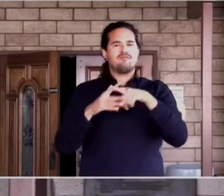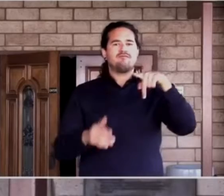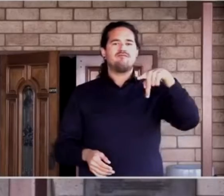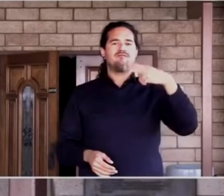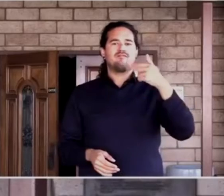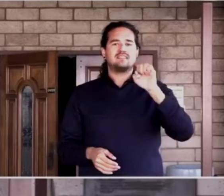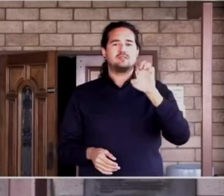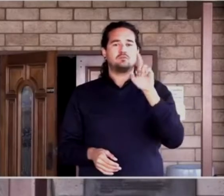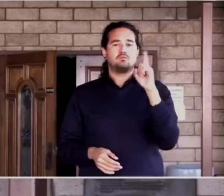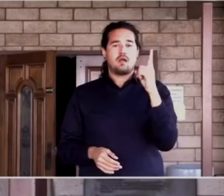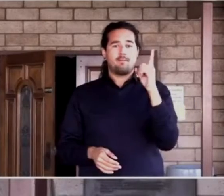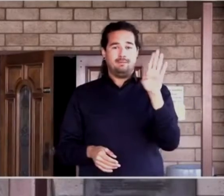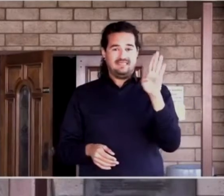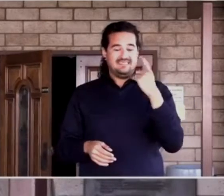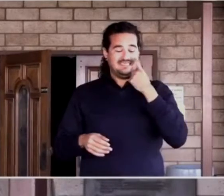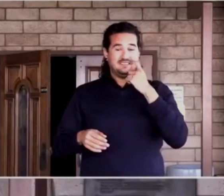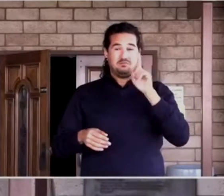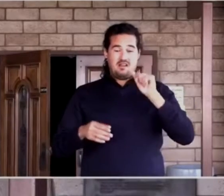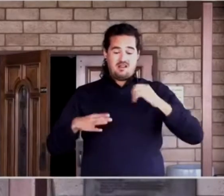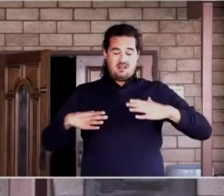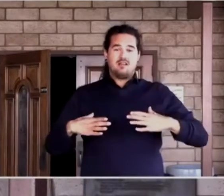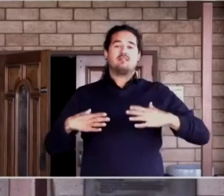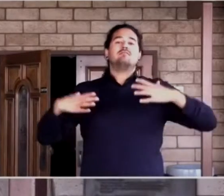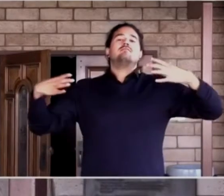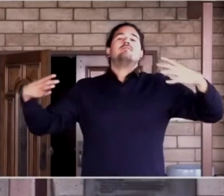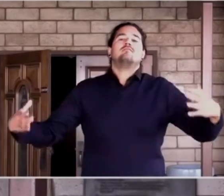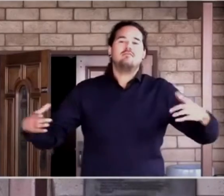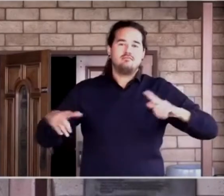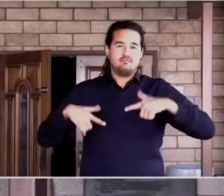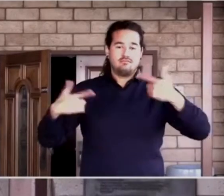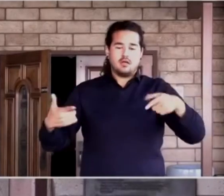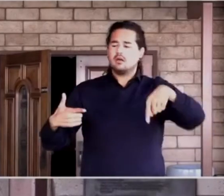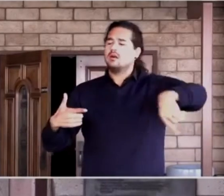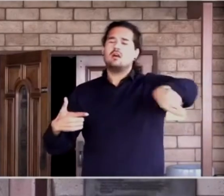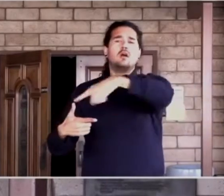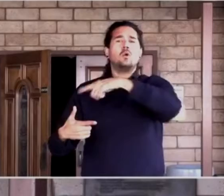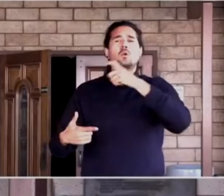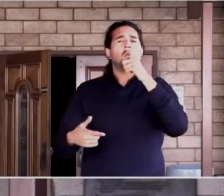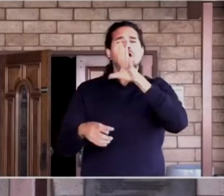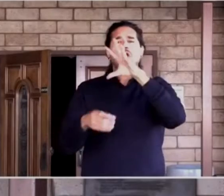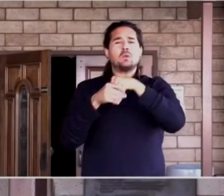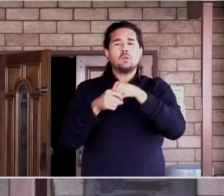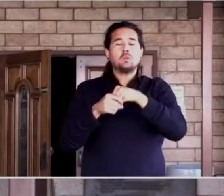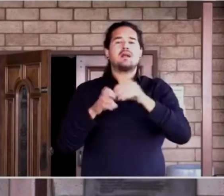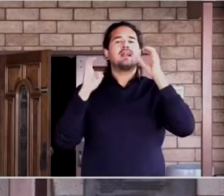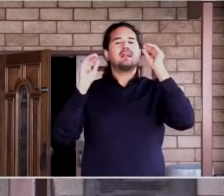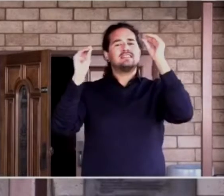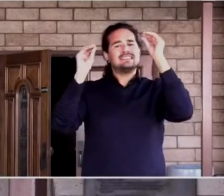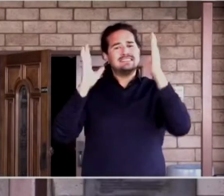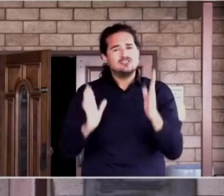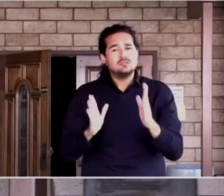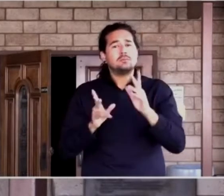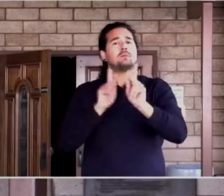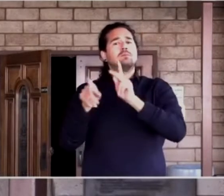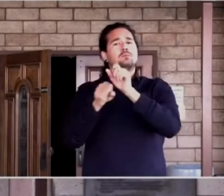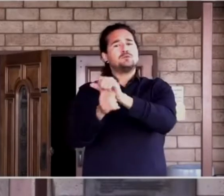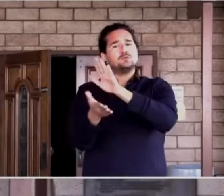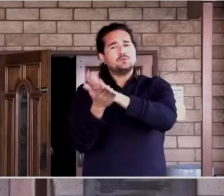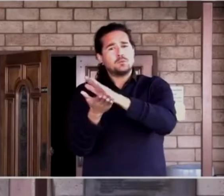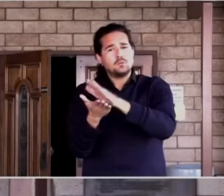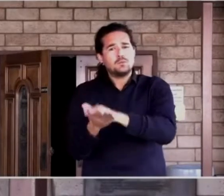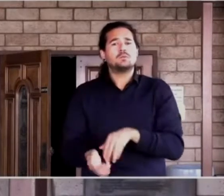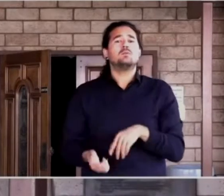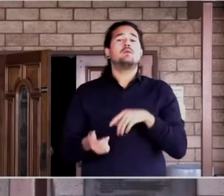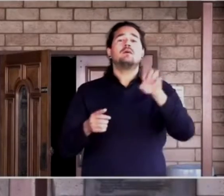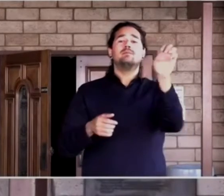education, childcare, emergency services, and food and agriculture. Even as we expand to these other populations,